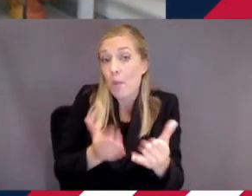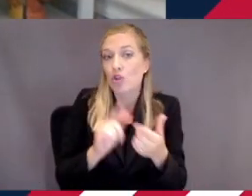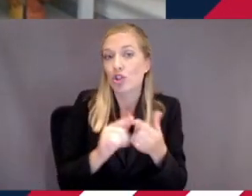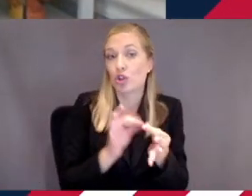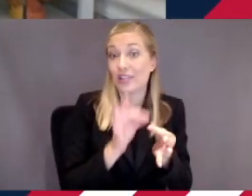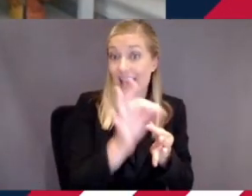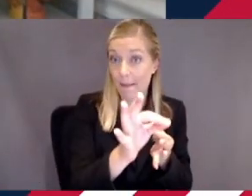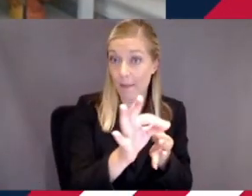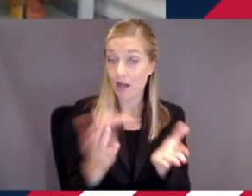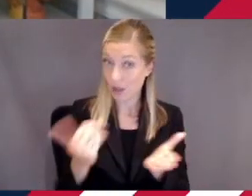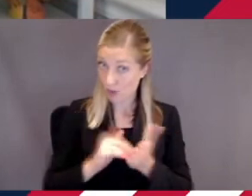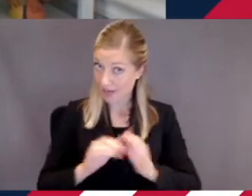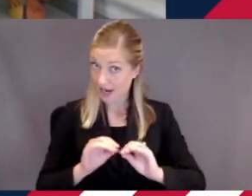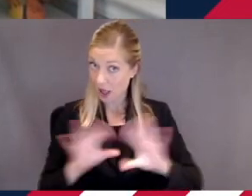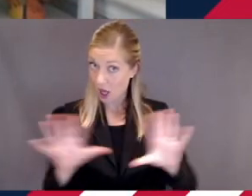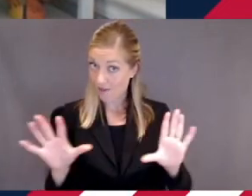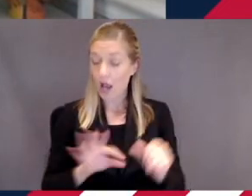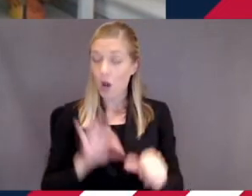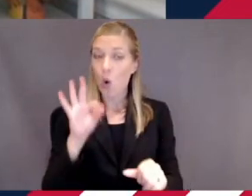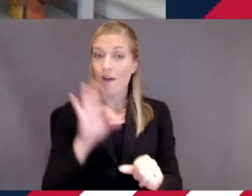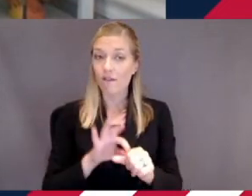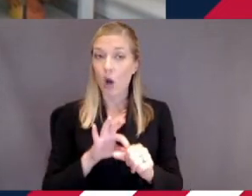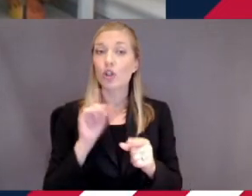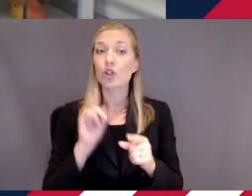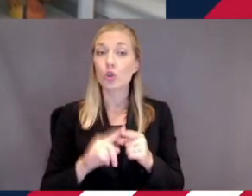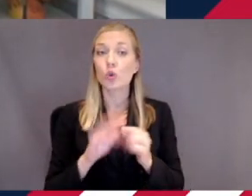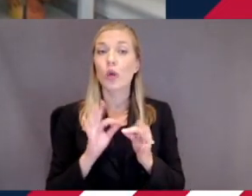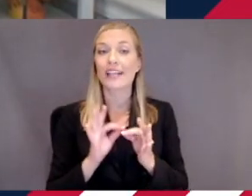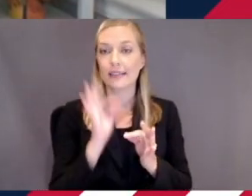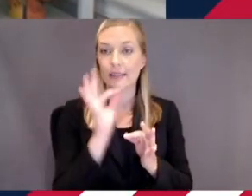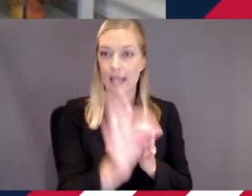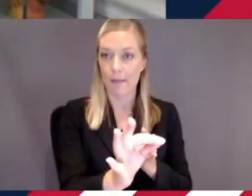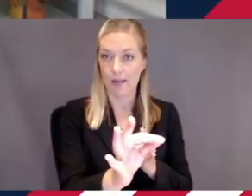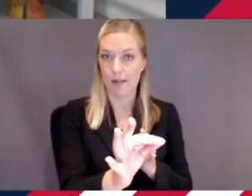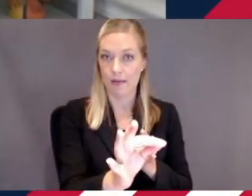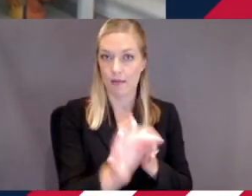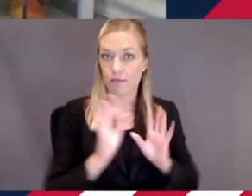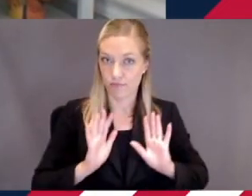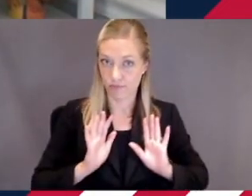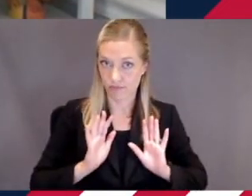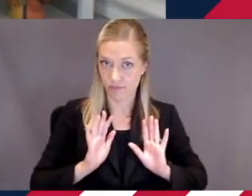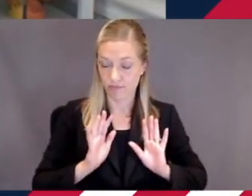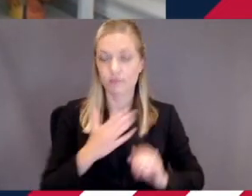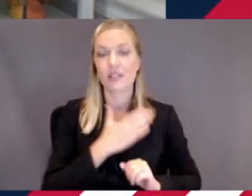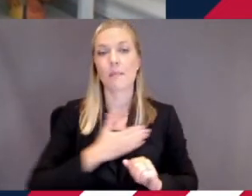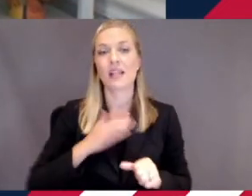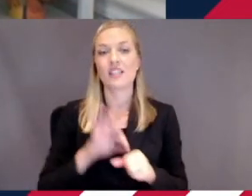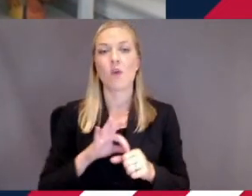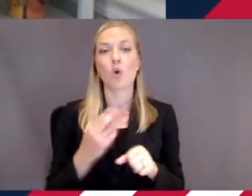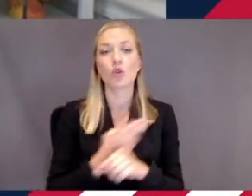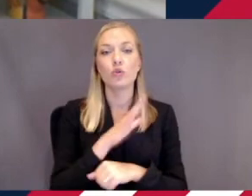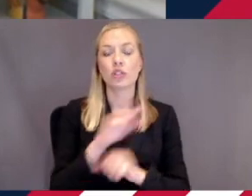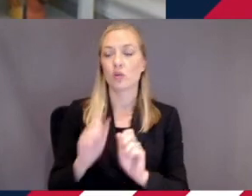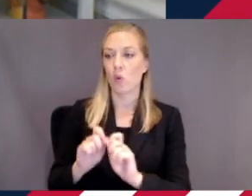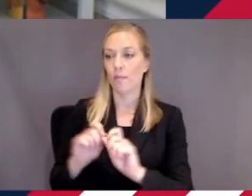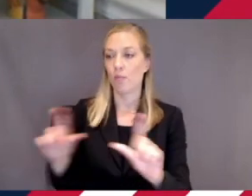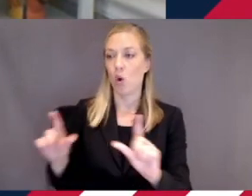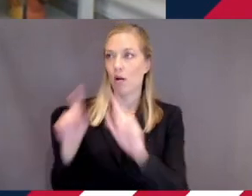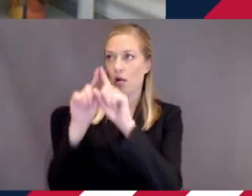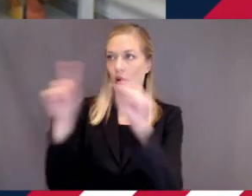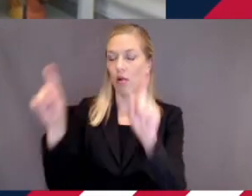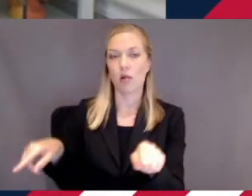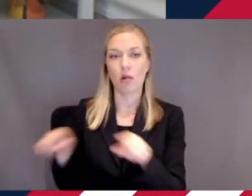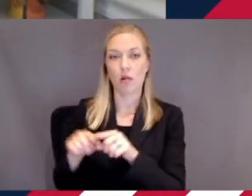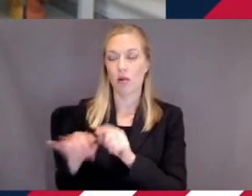a vote on the motion to table this proposal. Please vote using the Rules Committee portal in your browser and select a